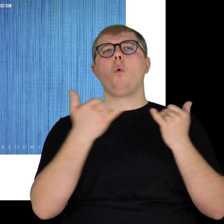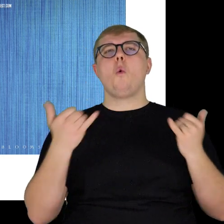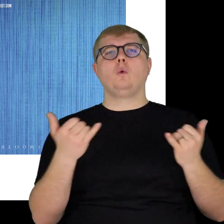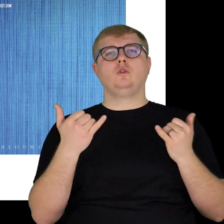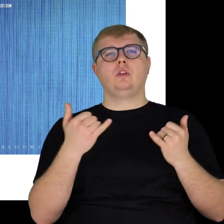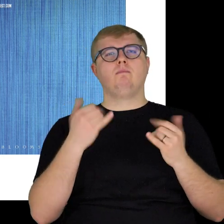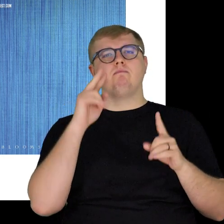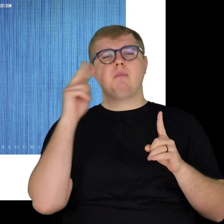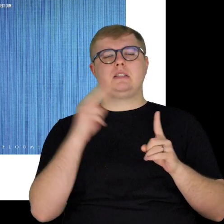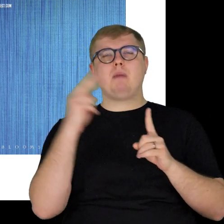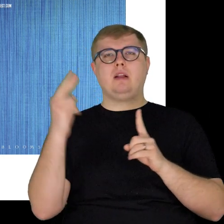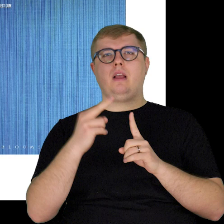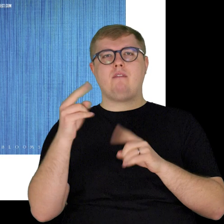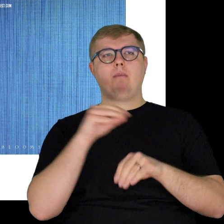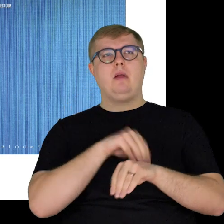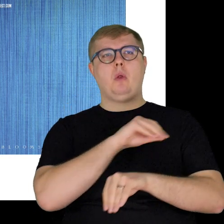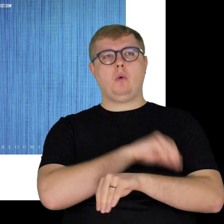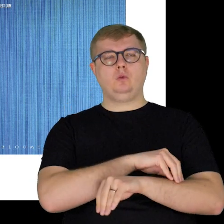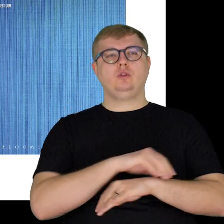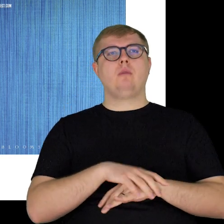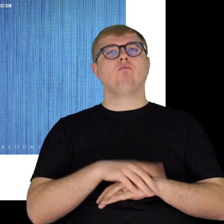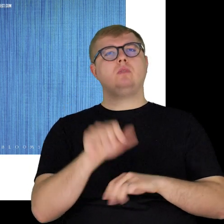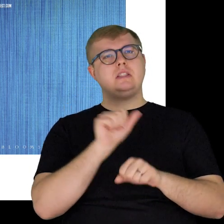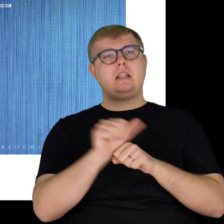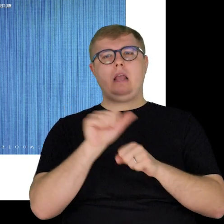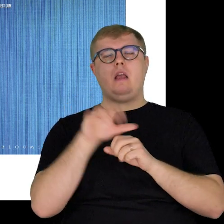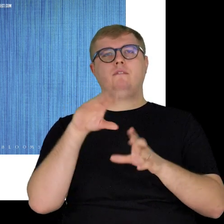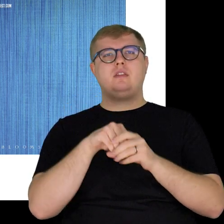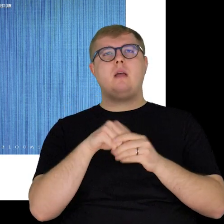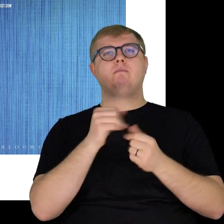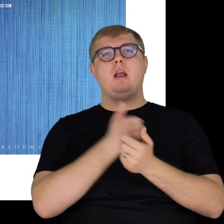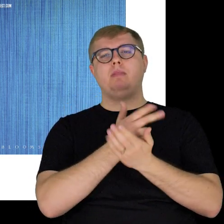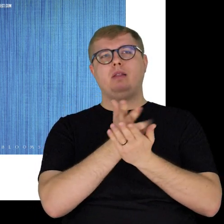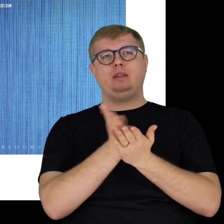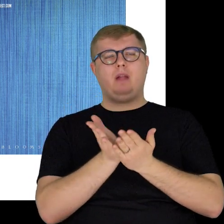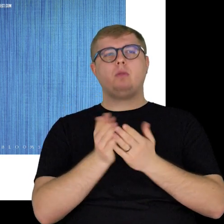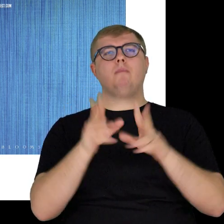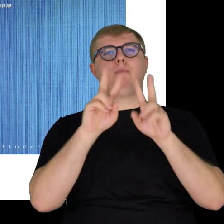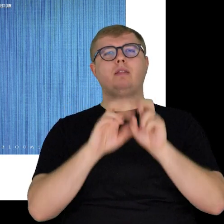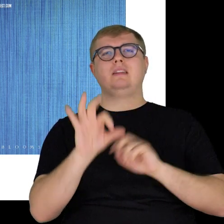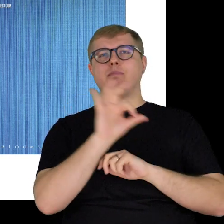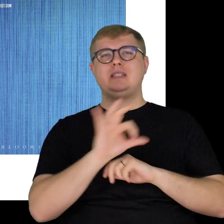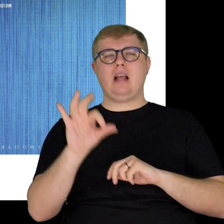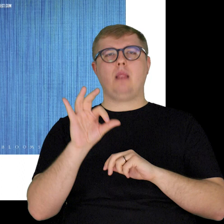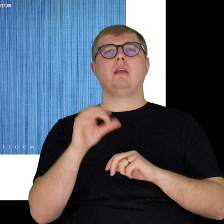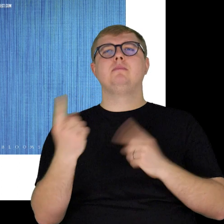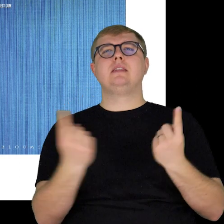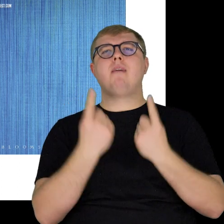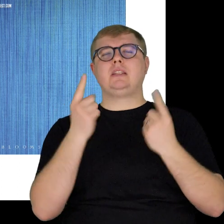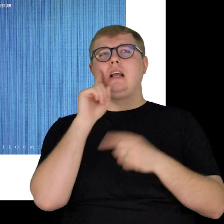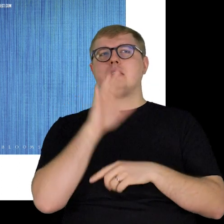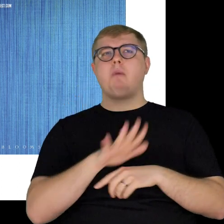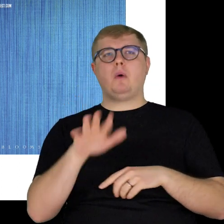approaches existing in each discipline for researching social spatial phenomena. So that is